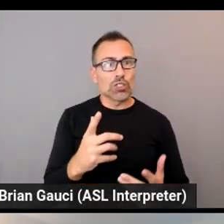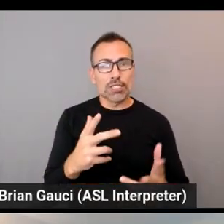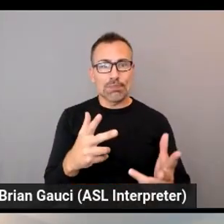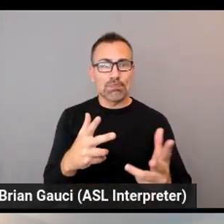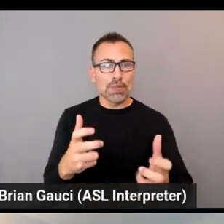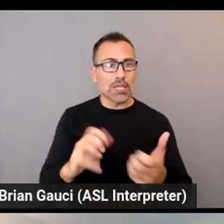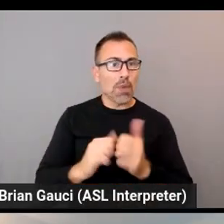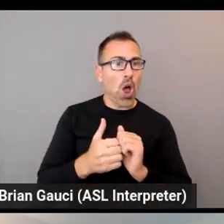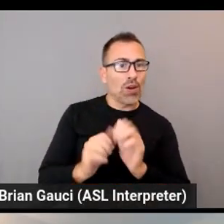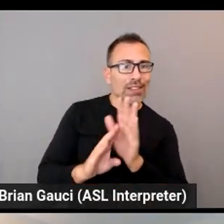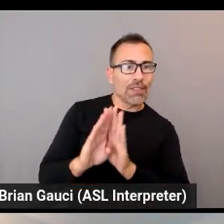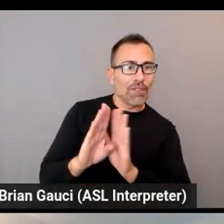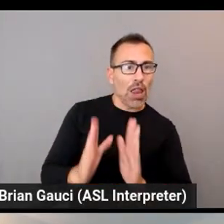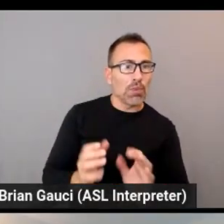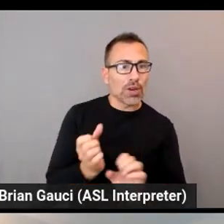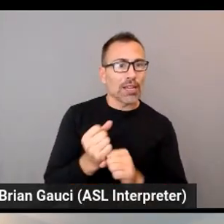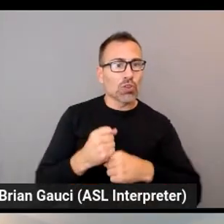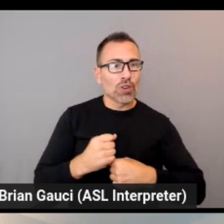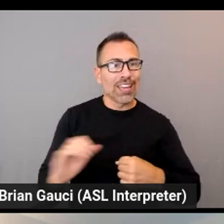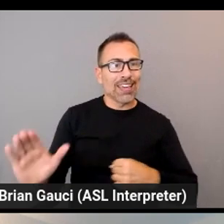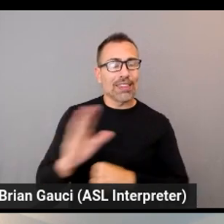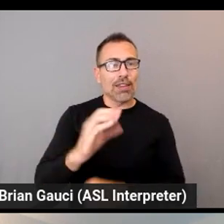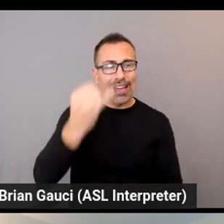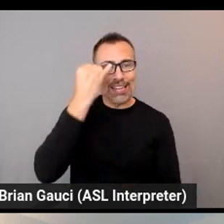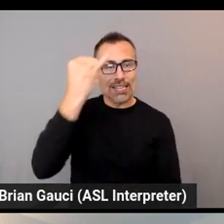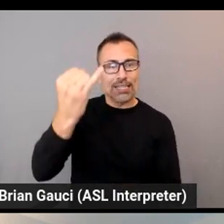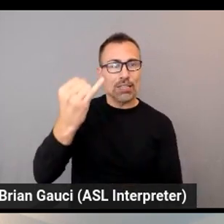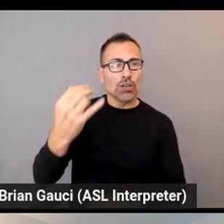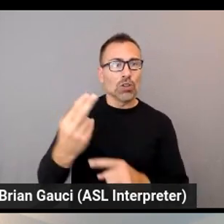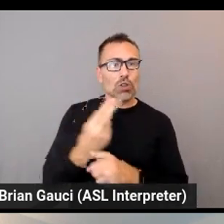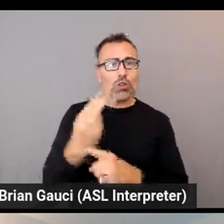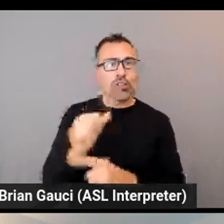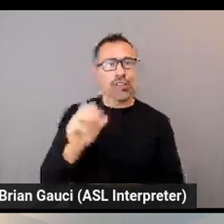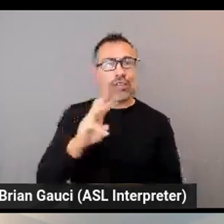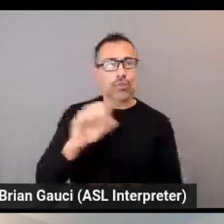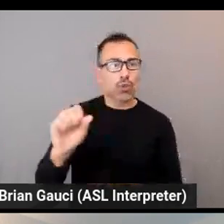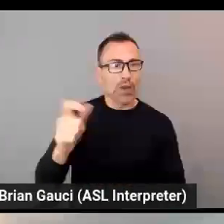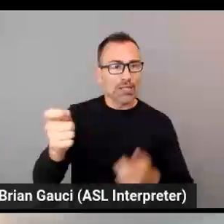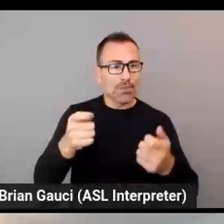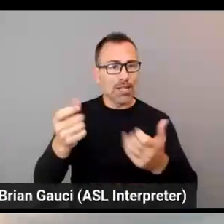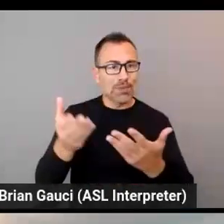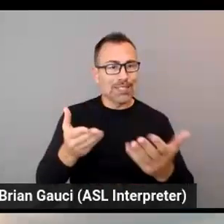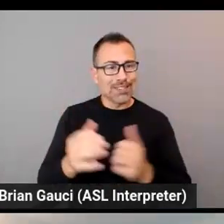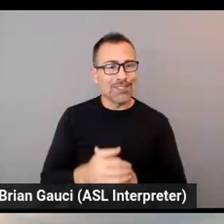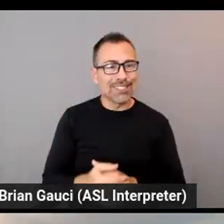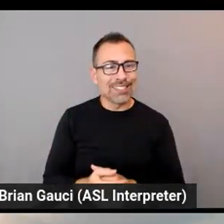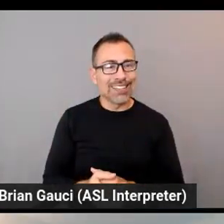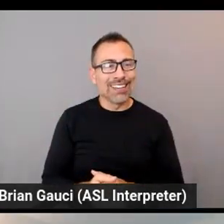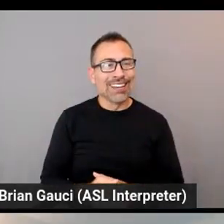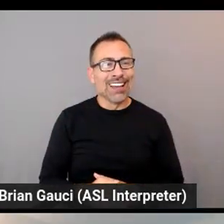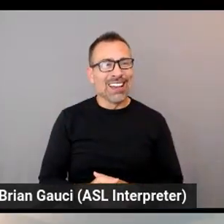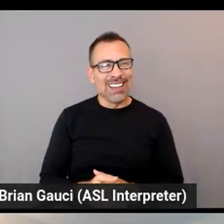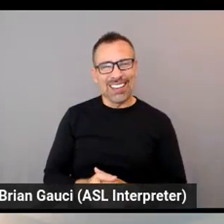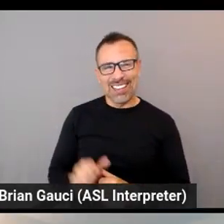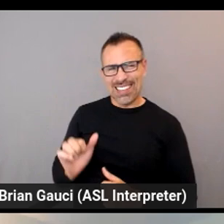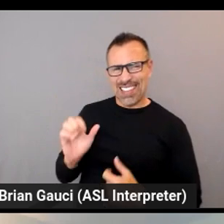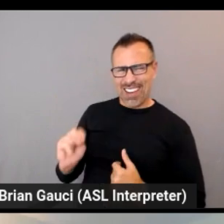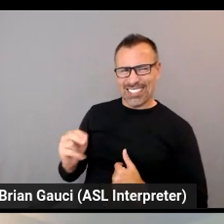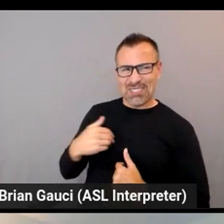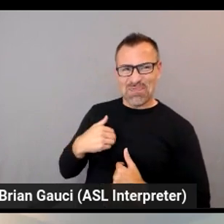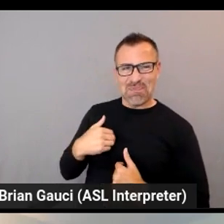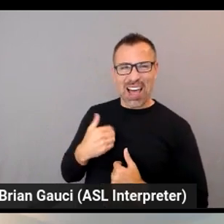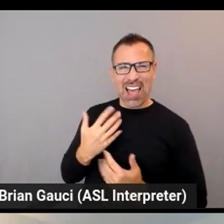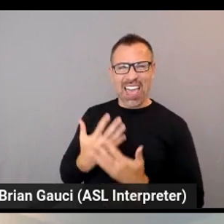can create their idea based on AWS managed services. My fingertips, thank you, Ryan. I don't want to type all that. Yeah, I